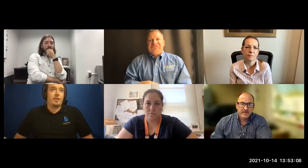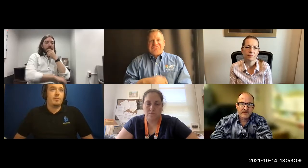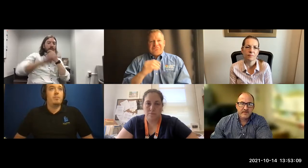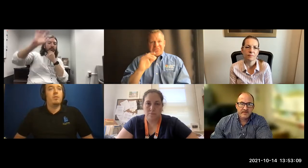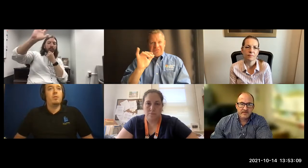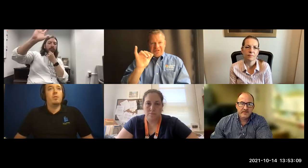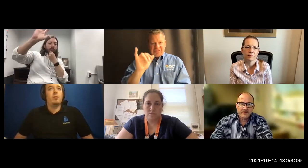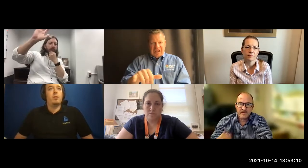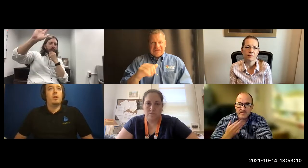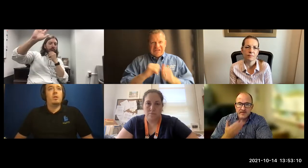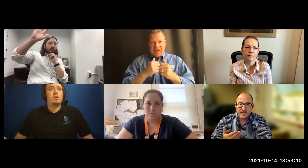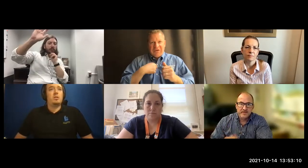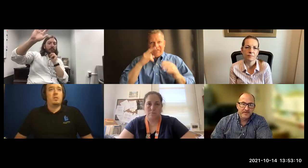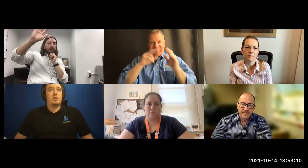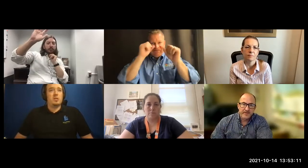of the data.